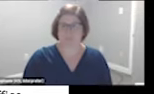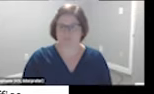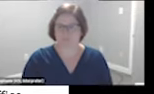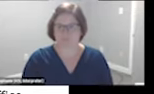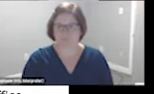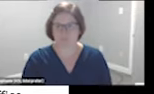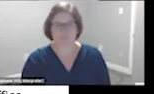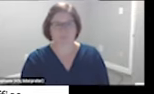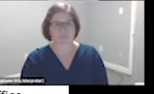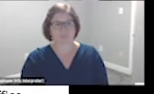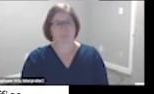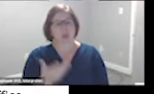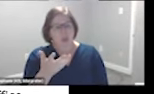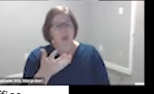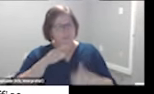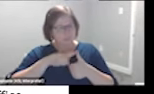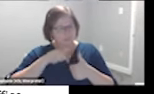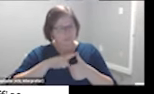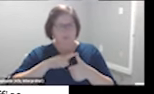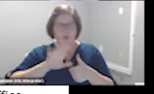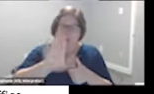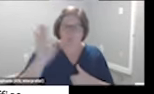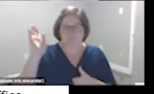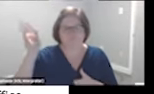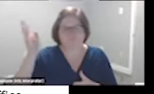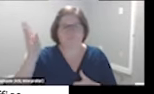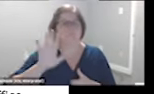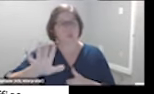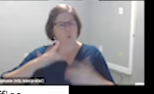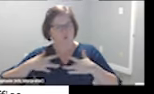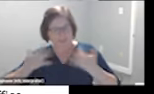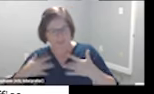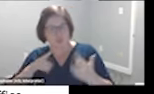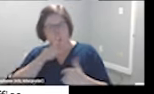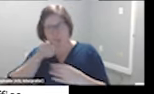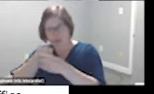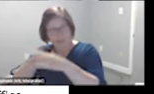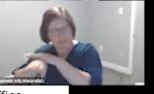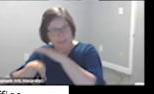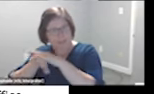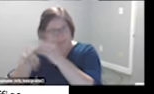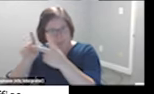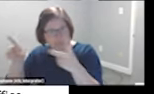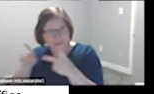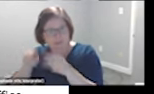Are talks and events held in accessible places? Remember that we can't forget the space in which our activities take